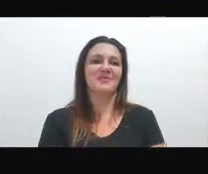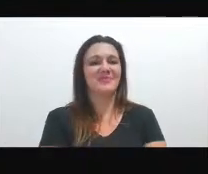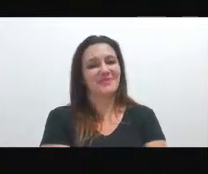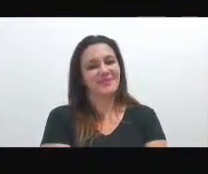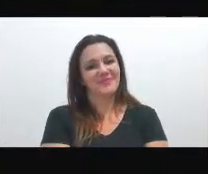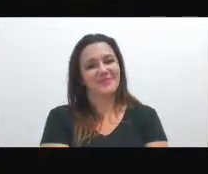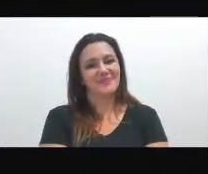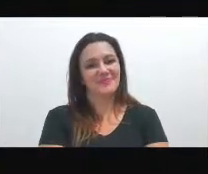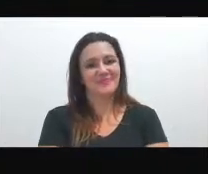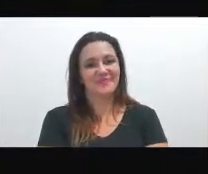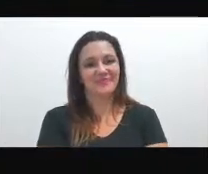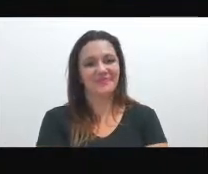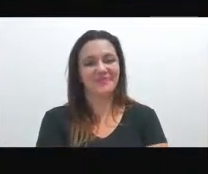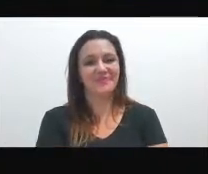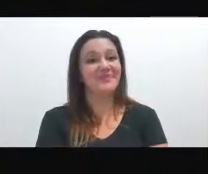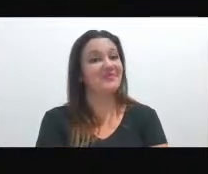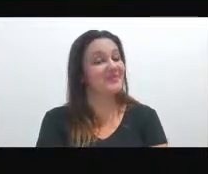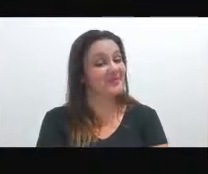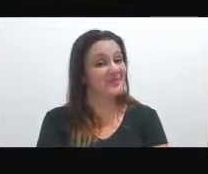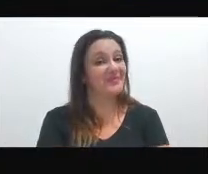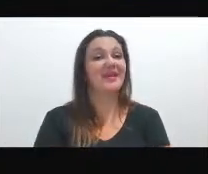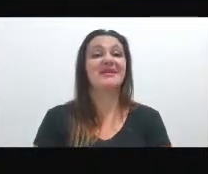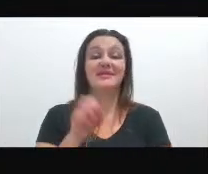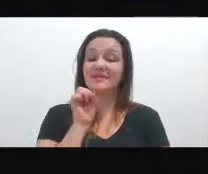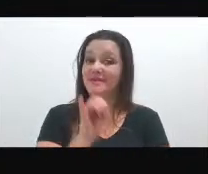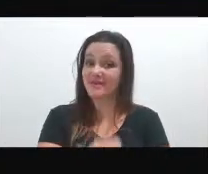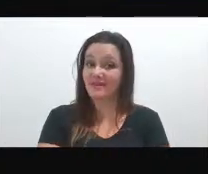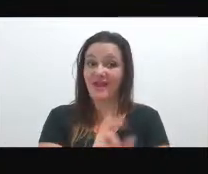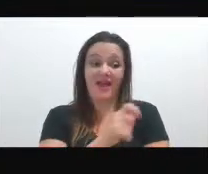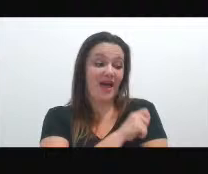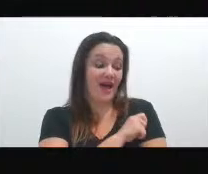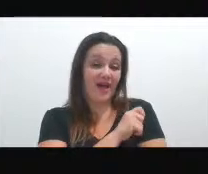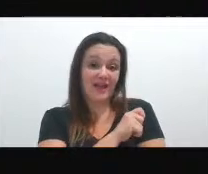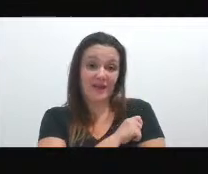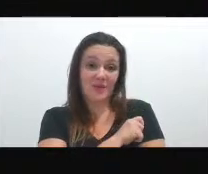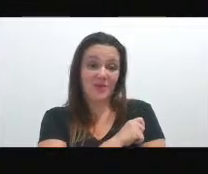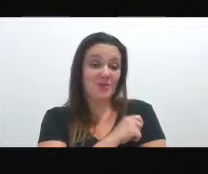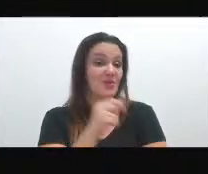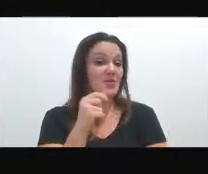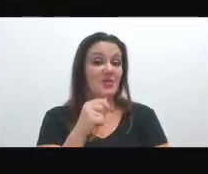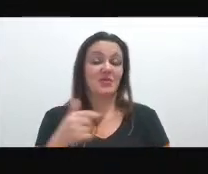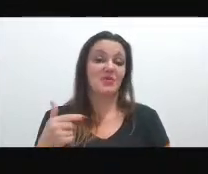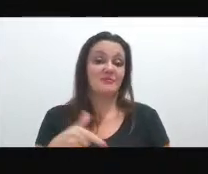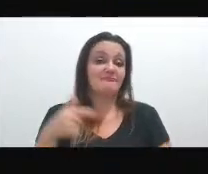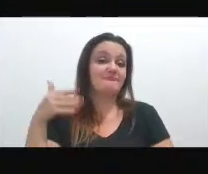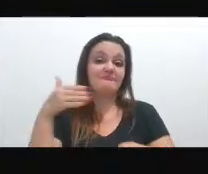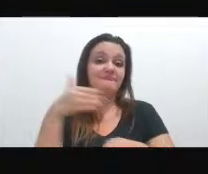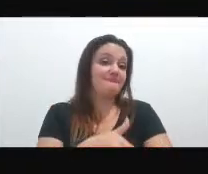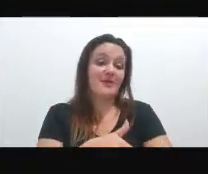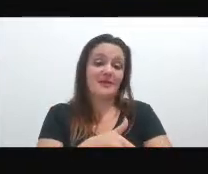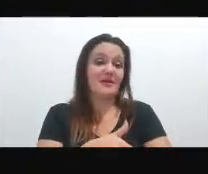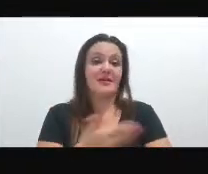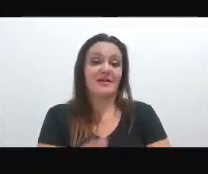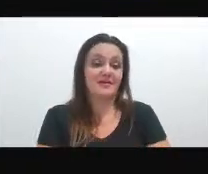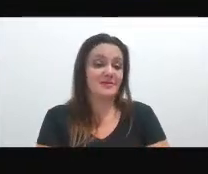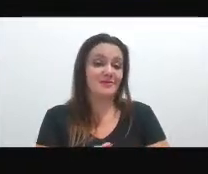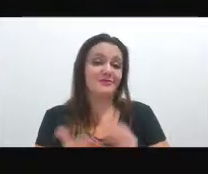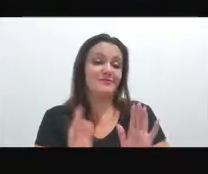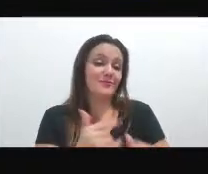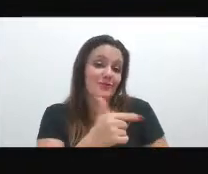don't have access to it, you as a teacher, if you're able to access this, you can create a song about a